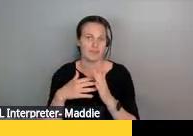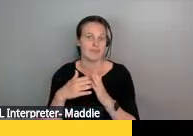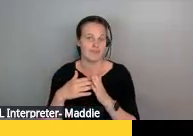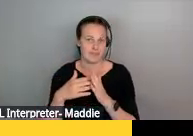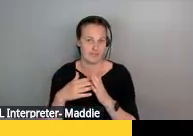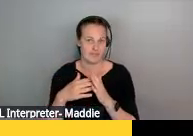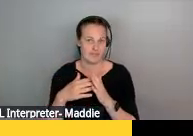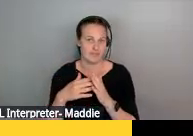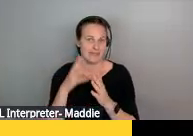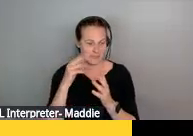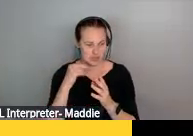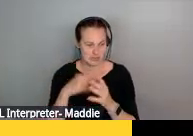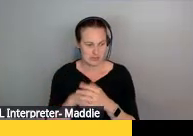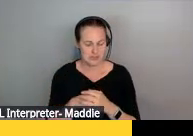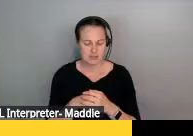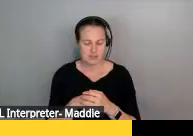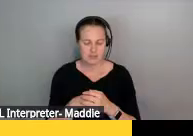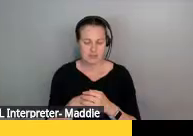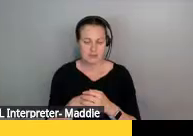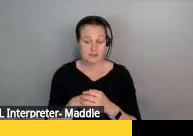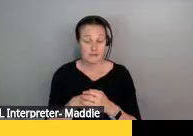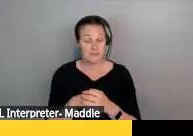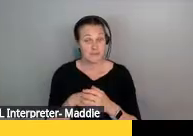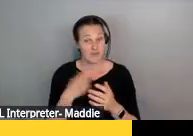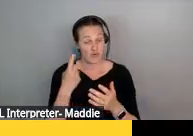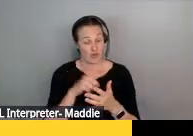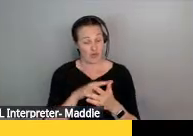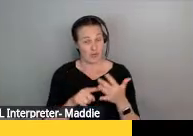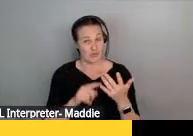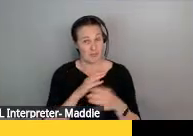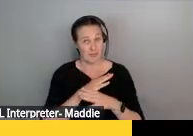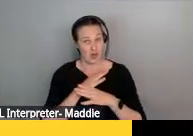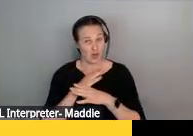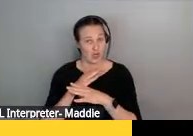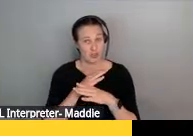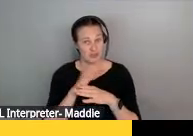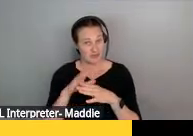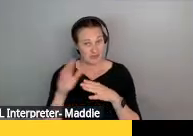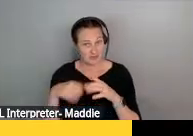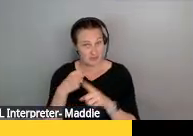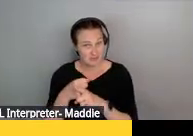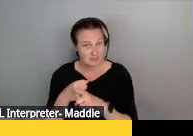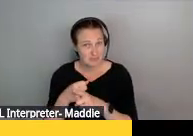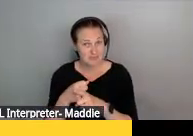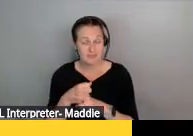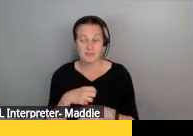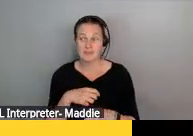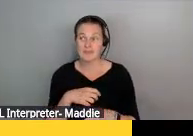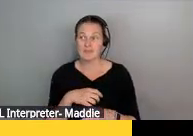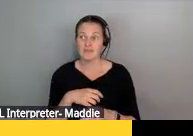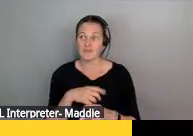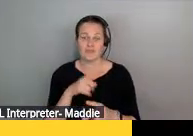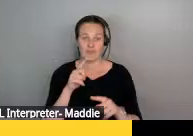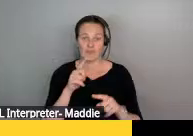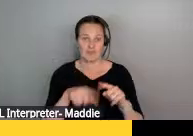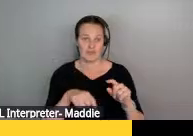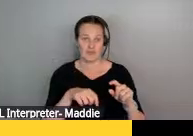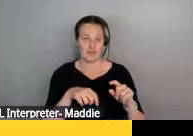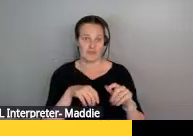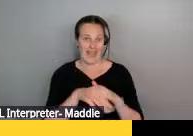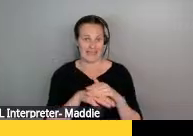the consequences of experiencing those barriers included an inability to access